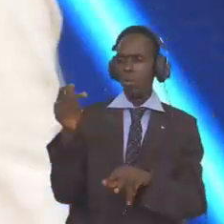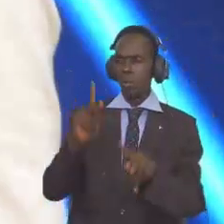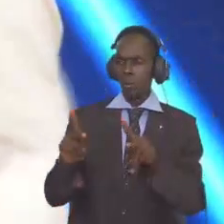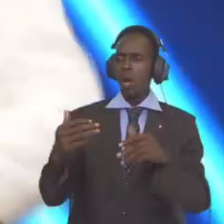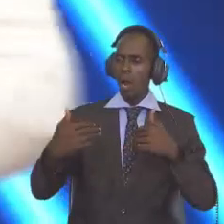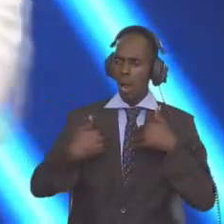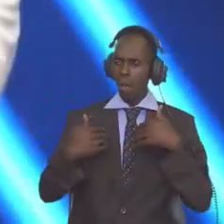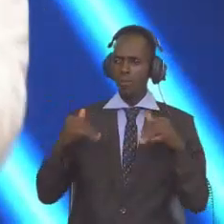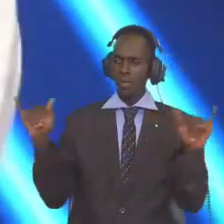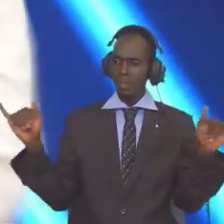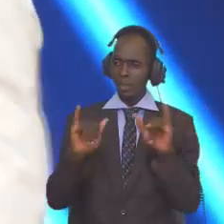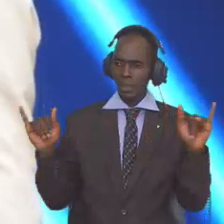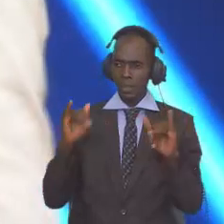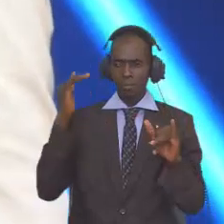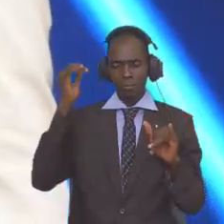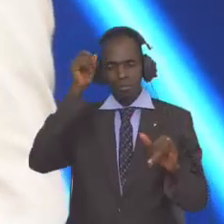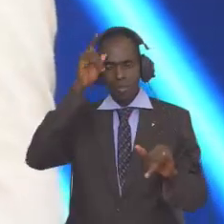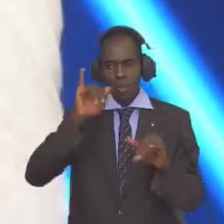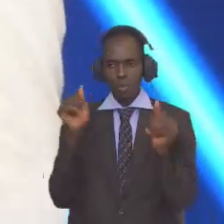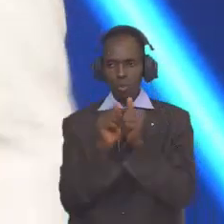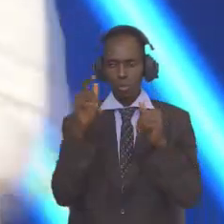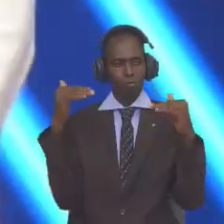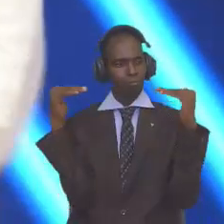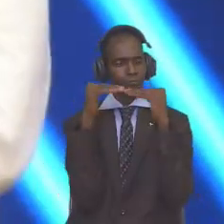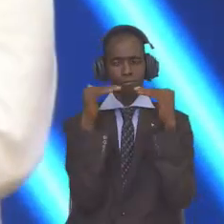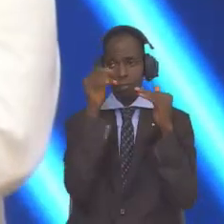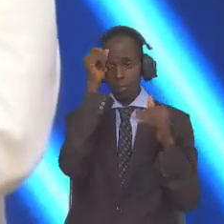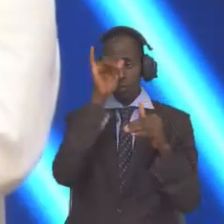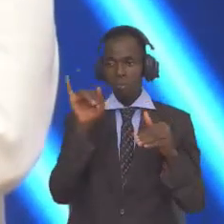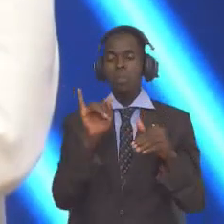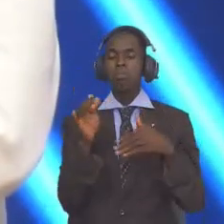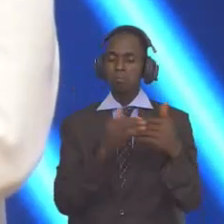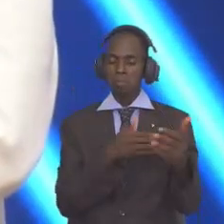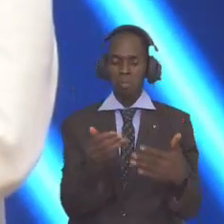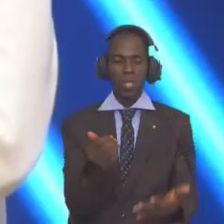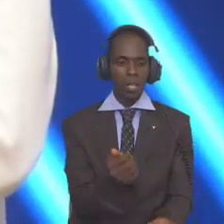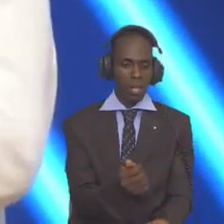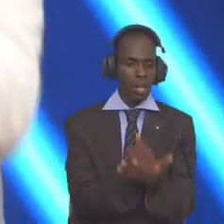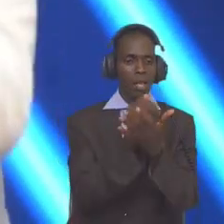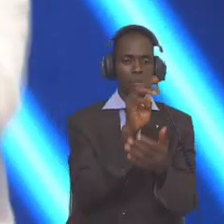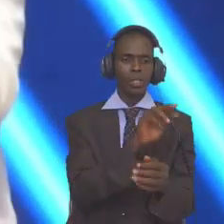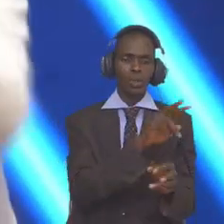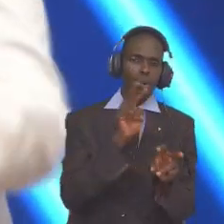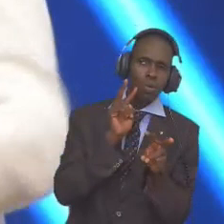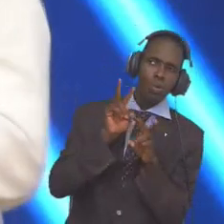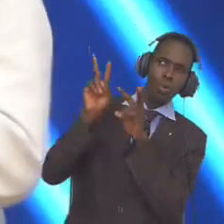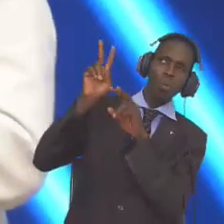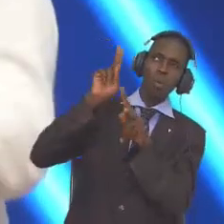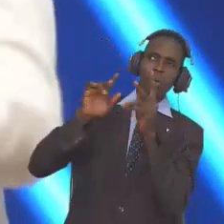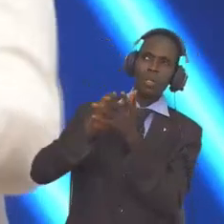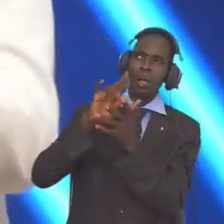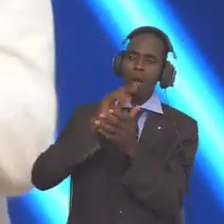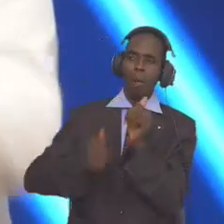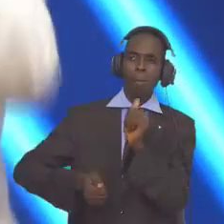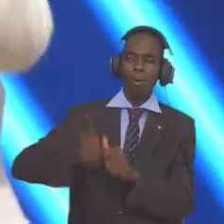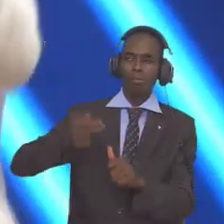opportunity. And what do you do to them? Still to help them. You look at those who are higher than yourself in spiritual things. What